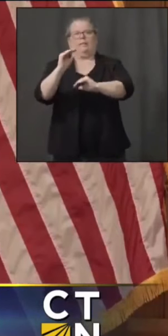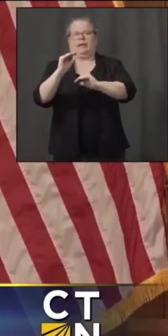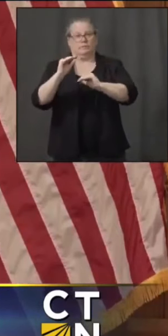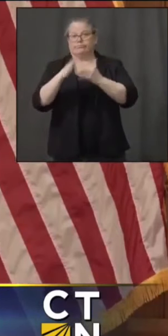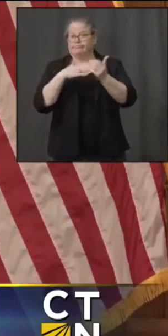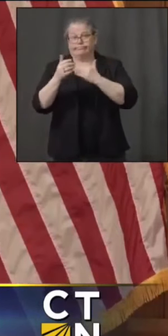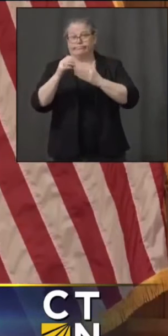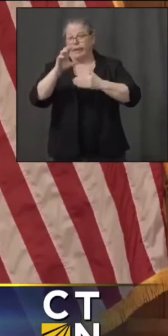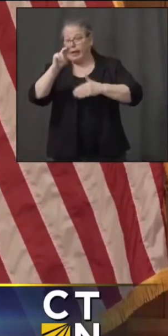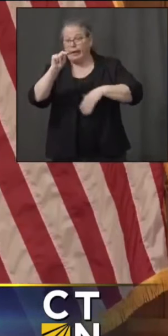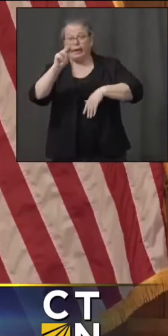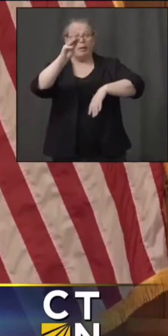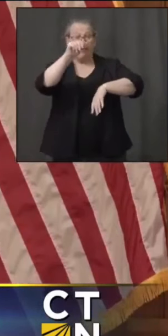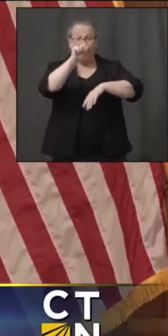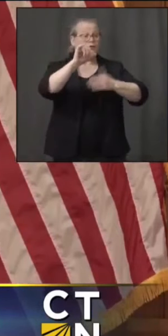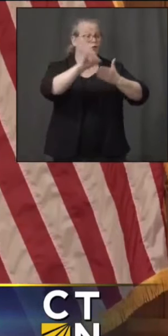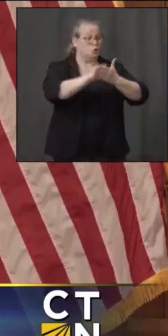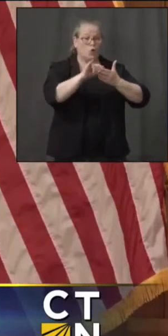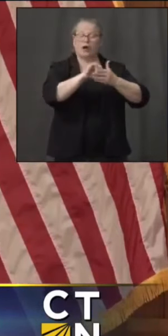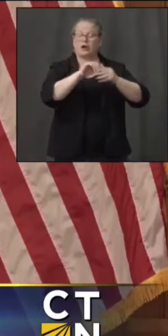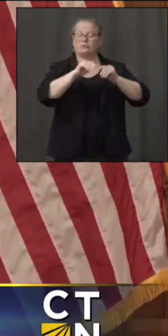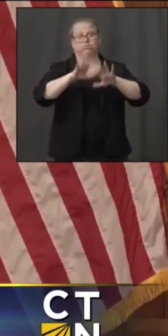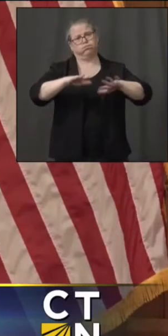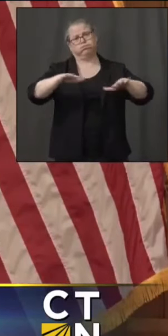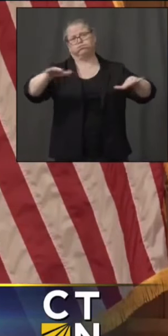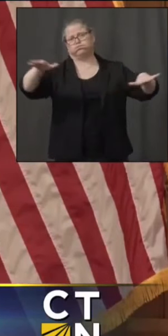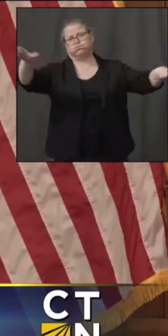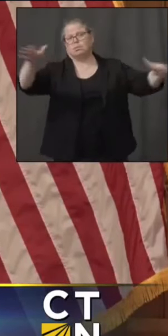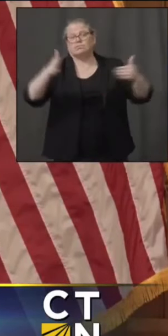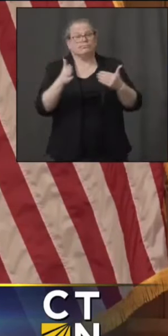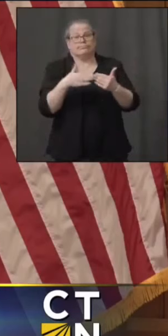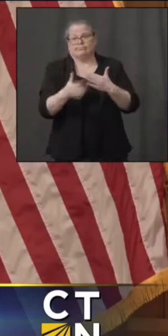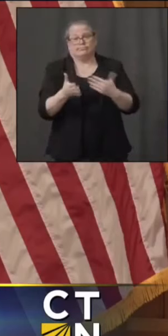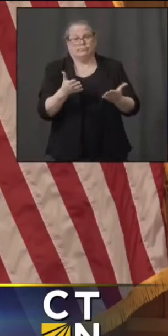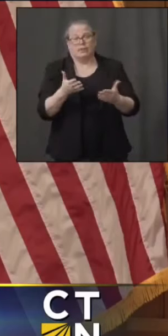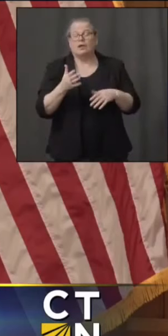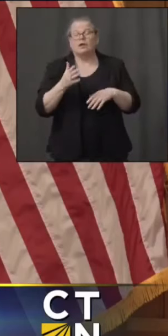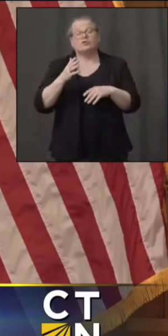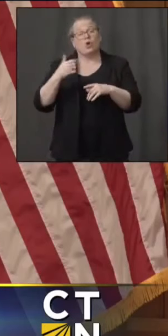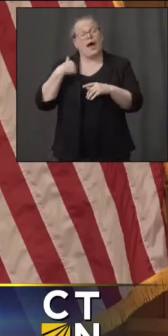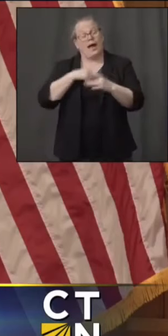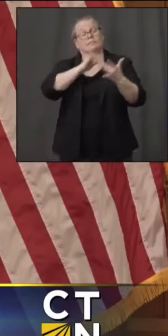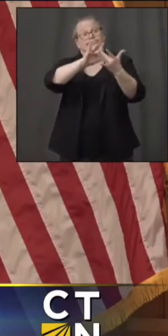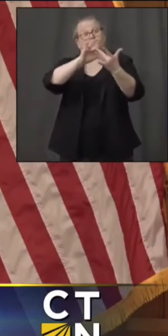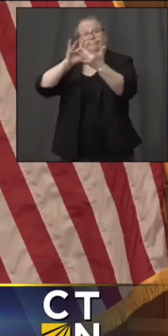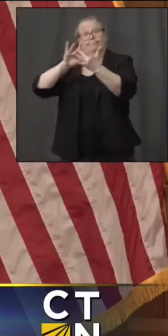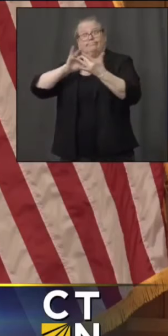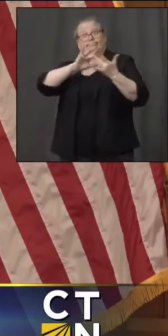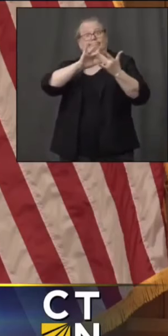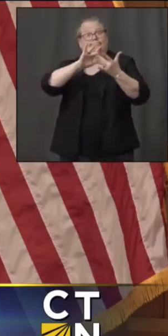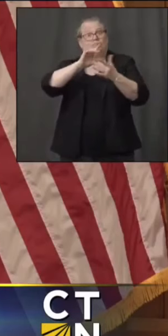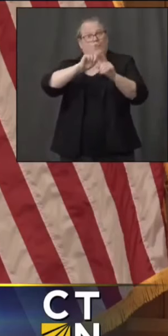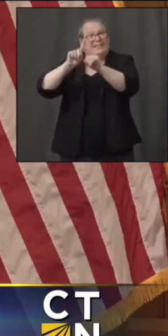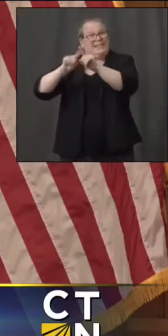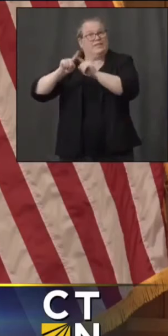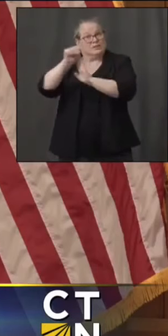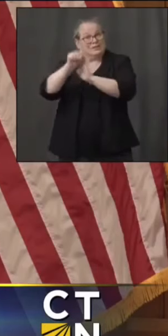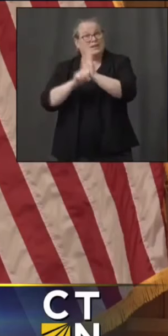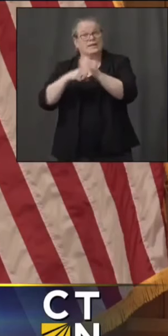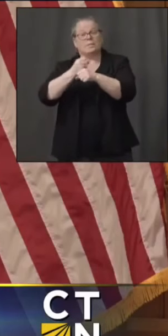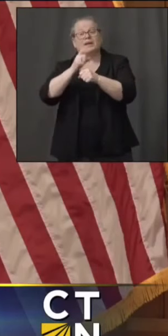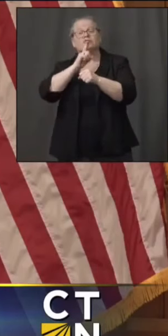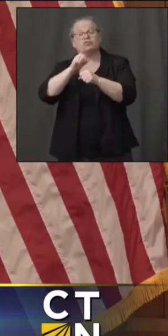every other state where we pass off what we're doing, how we're doing it, so we can all make sure that our systems talk to each other. And then, of course, on